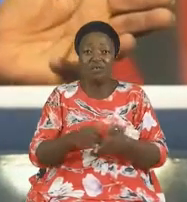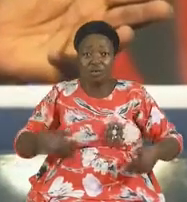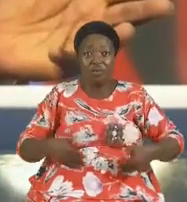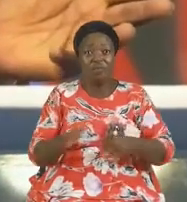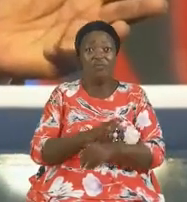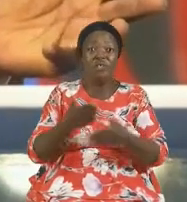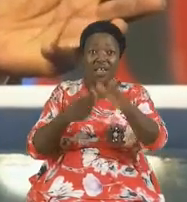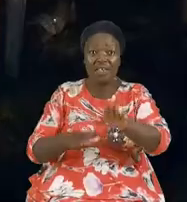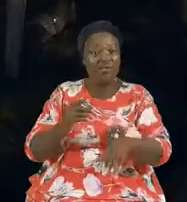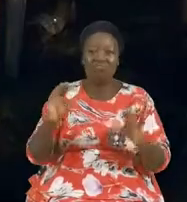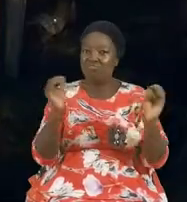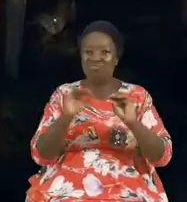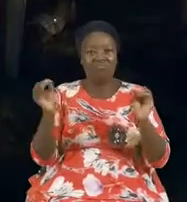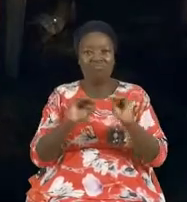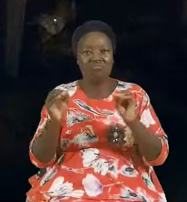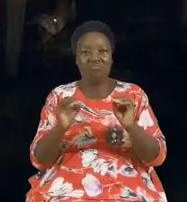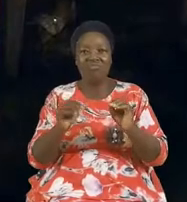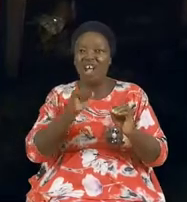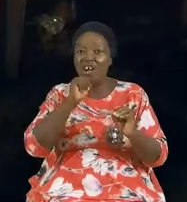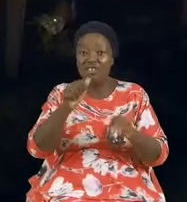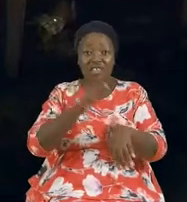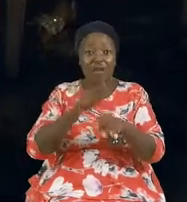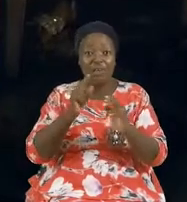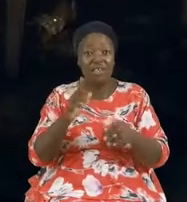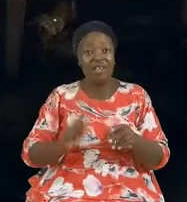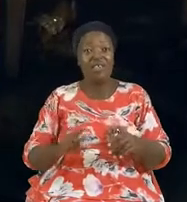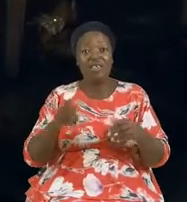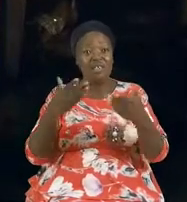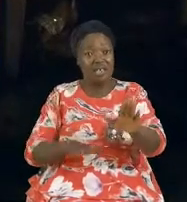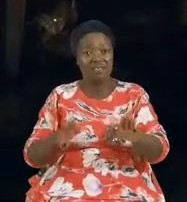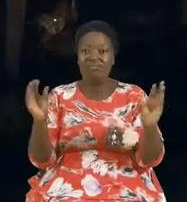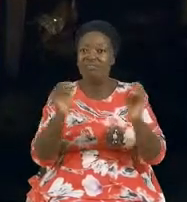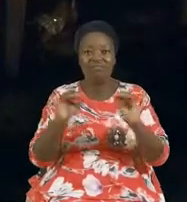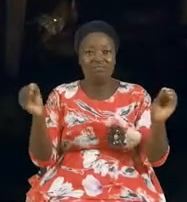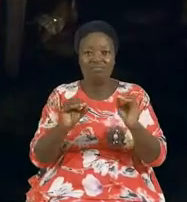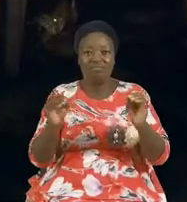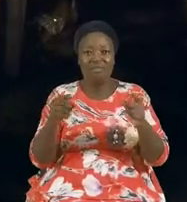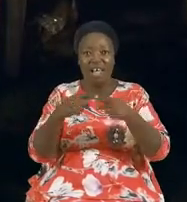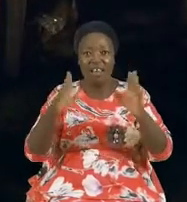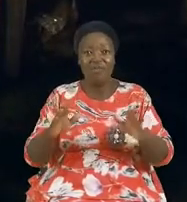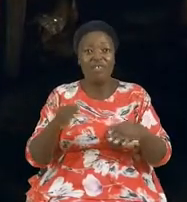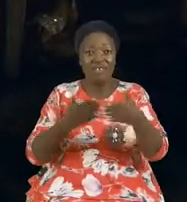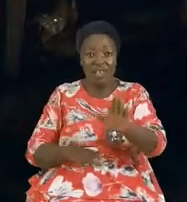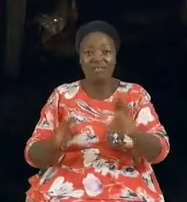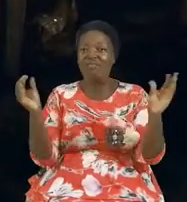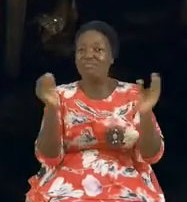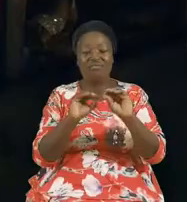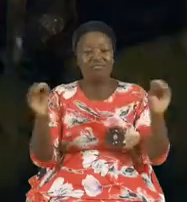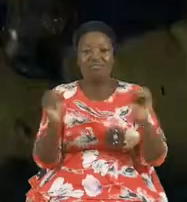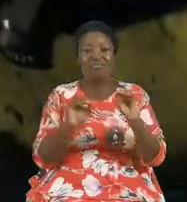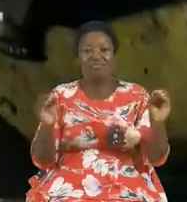that death again. Premature death, no more. Untimely death, no